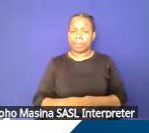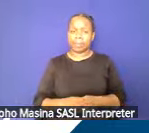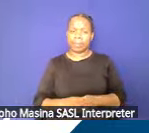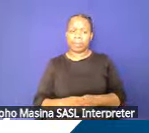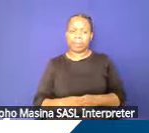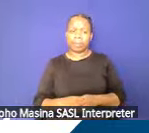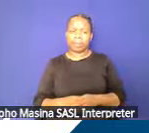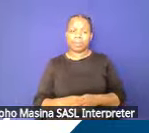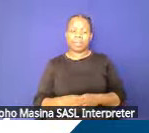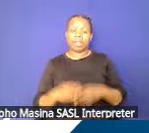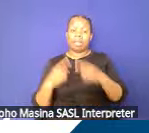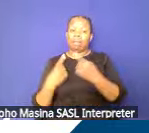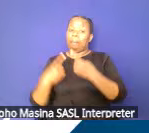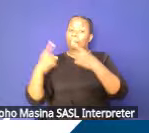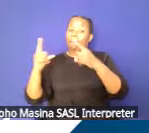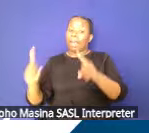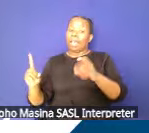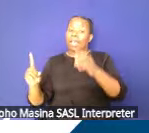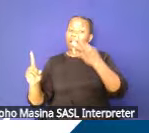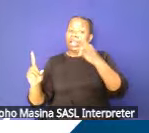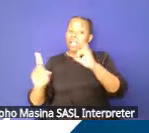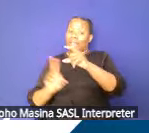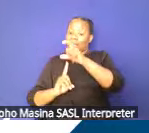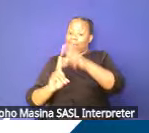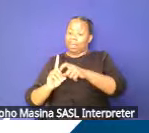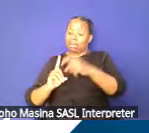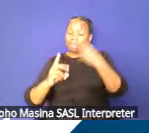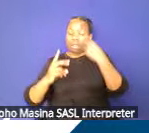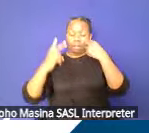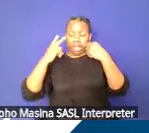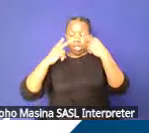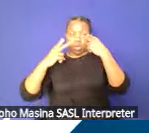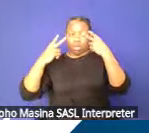However, if the person is visually impaired,